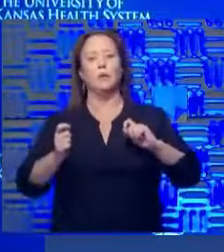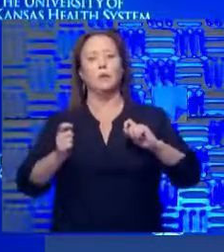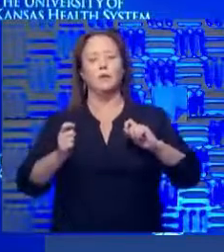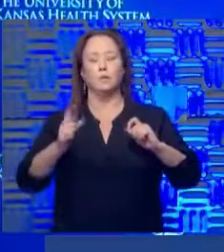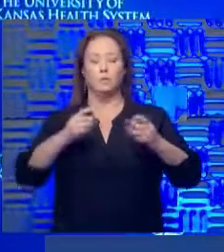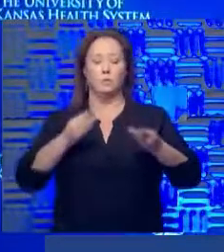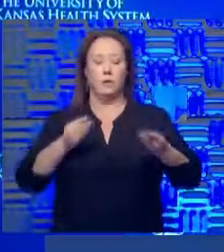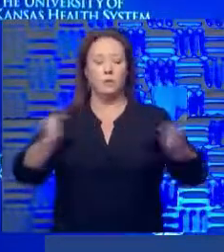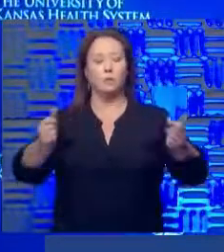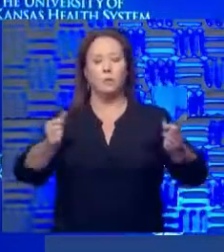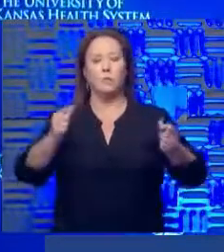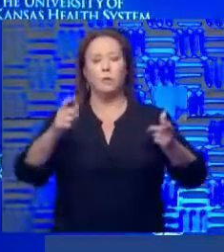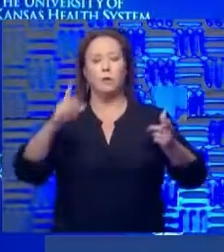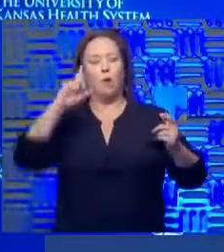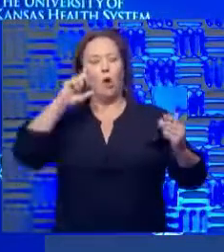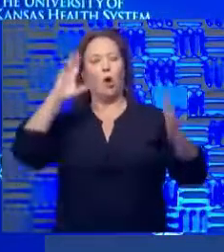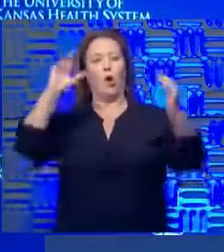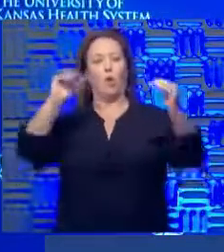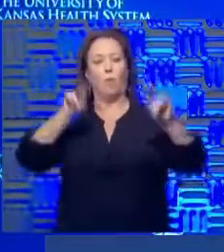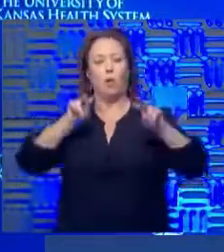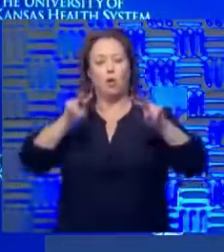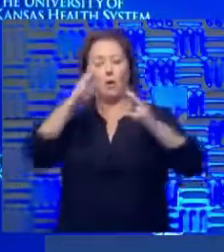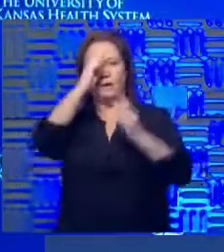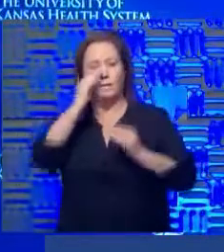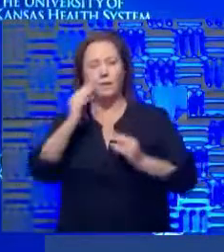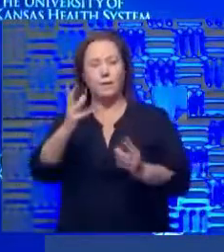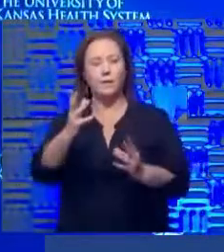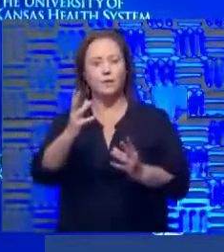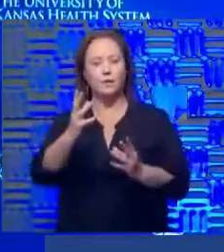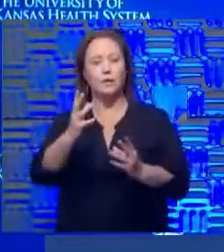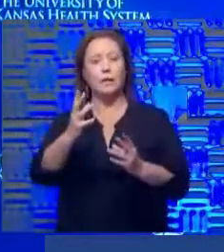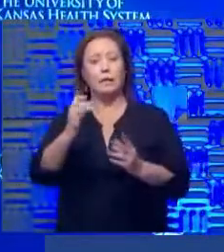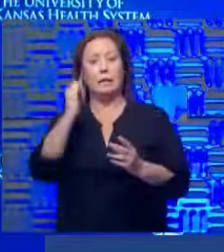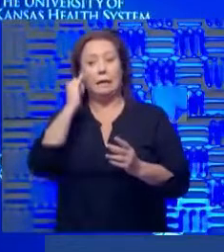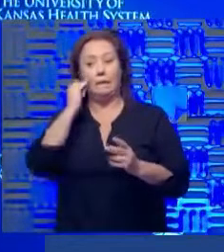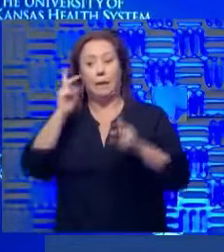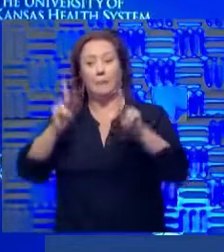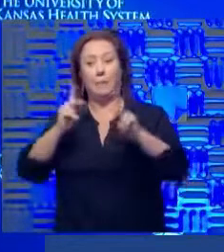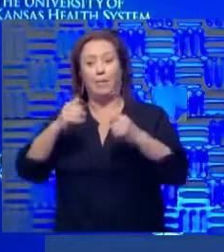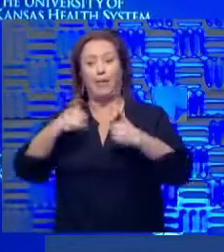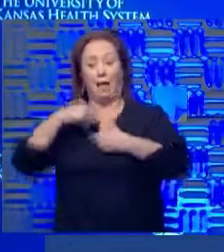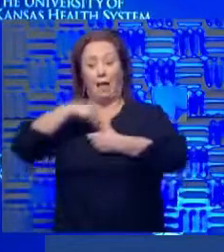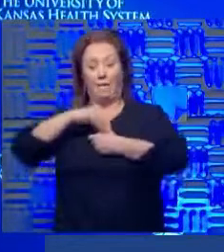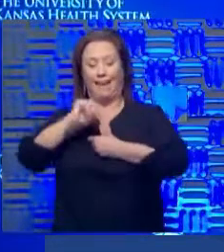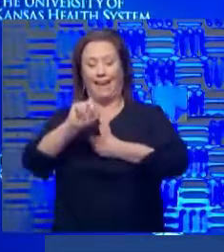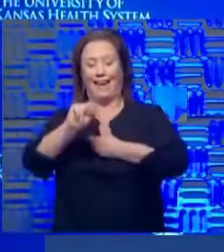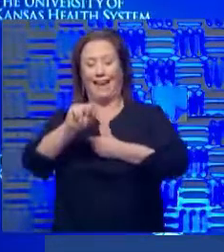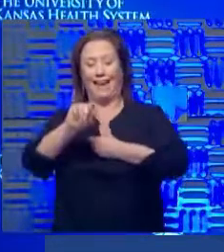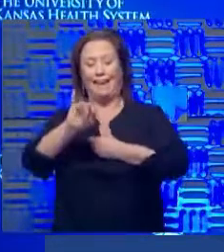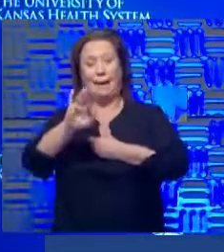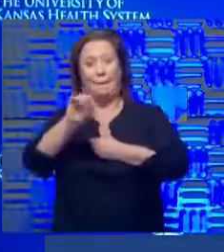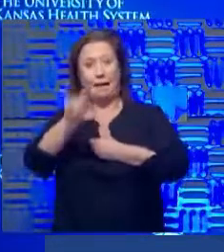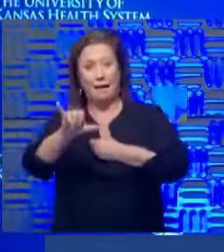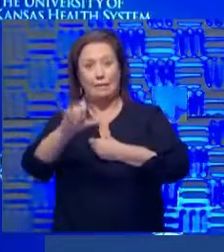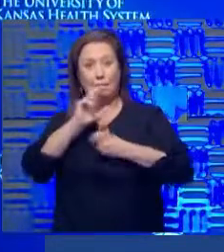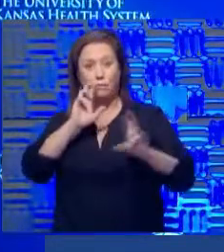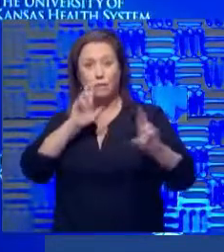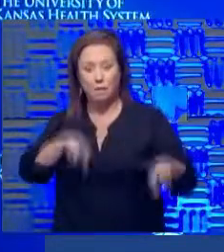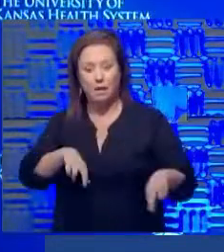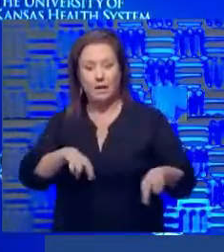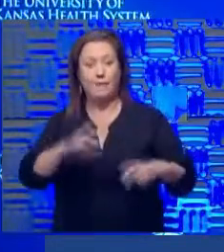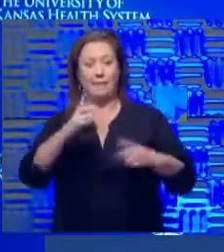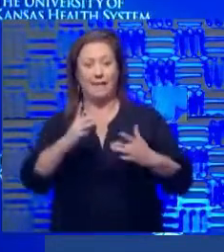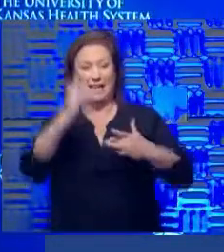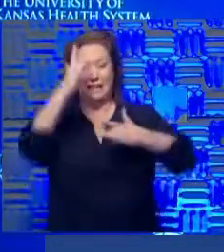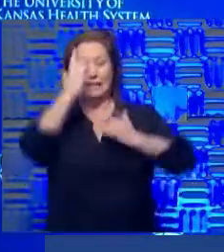that it's a game changer, because we'll start being able to look at information of whether or not people have antibodies, how well they're responding, and whether they can get the disease